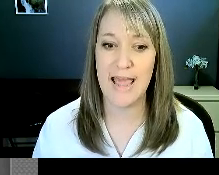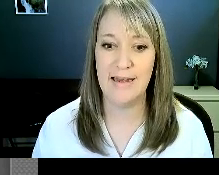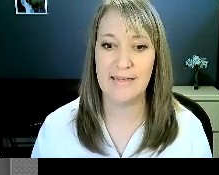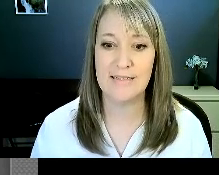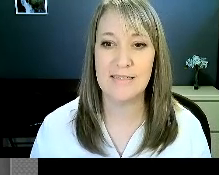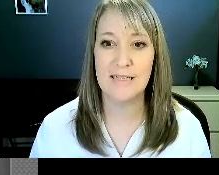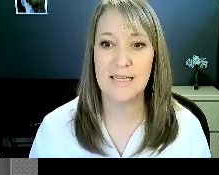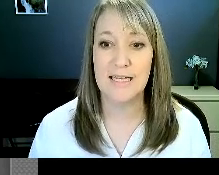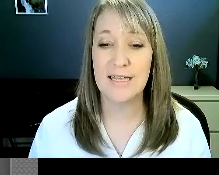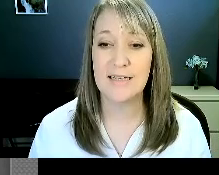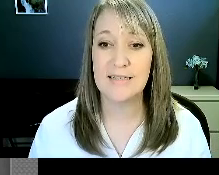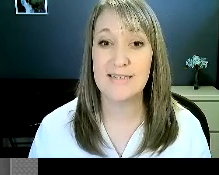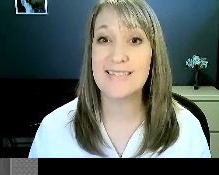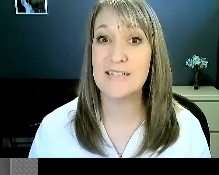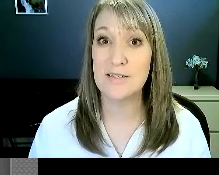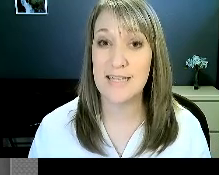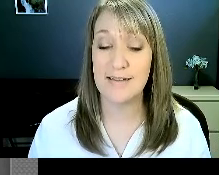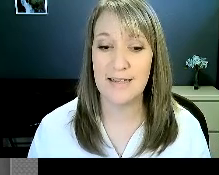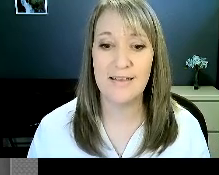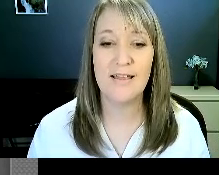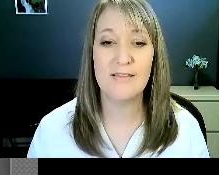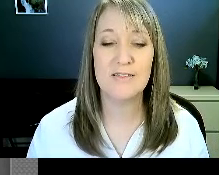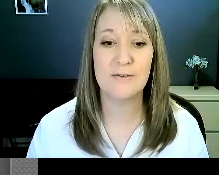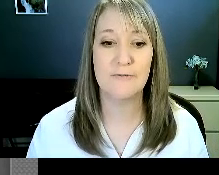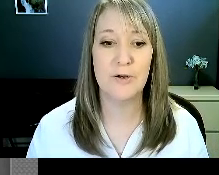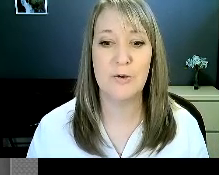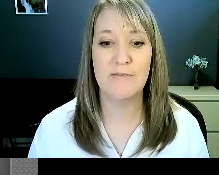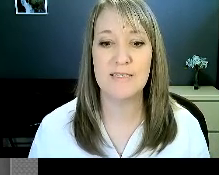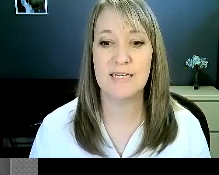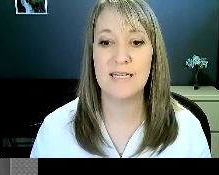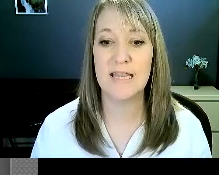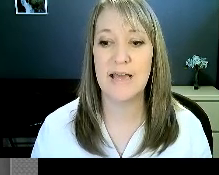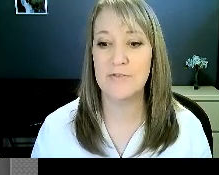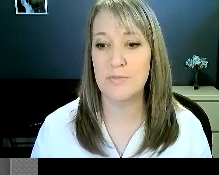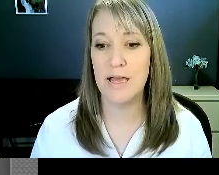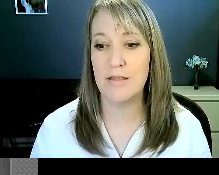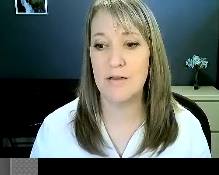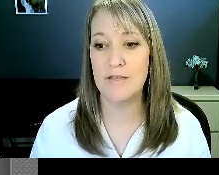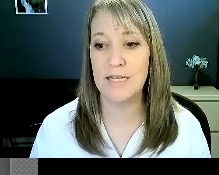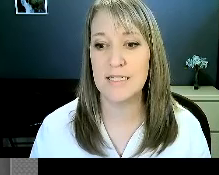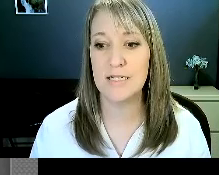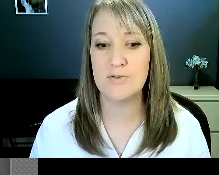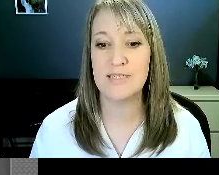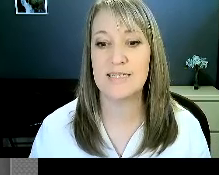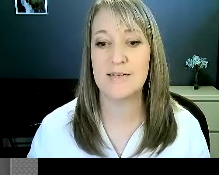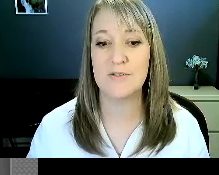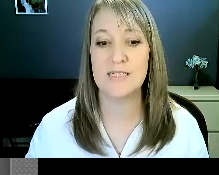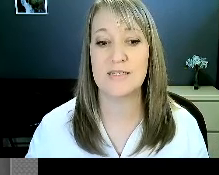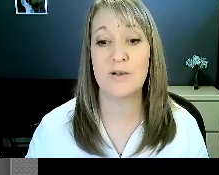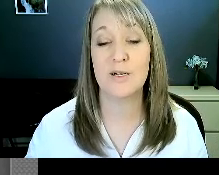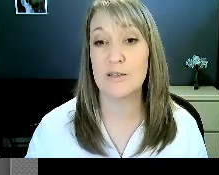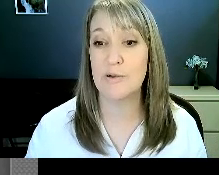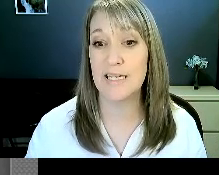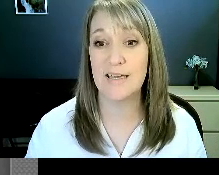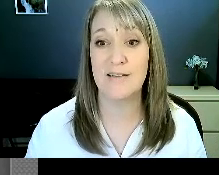the Mechanics, is still standing, and this is a photo of it standing in the aftermath of the 1906 San